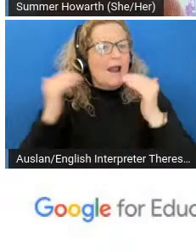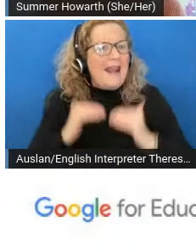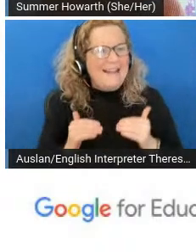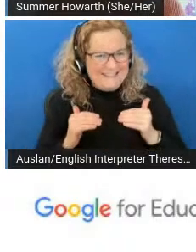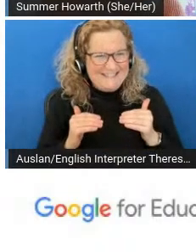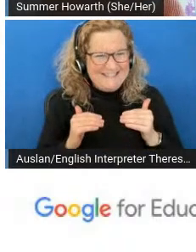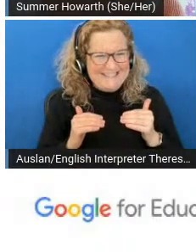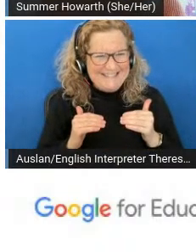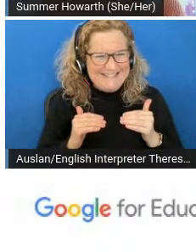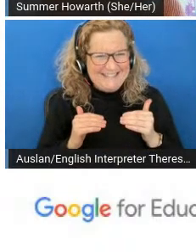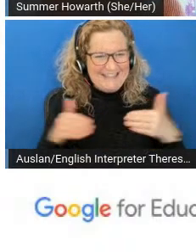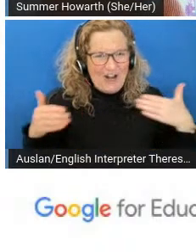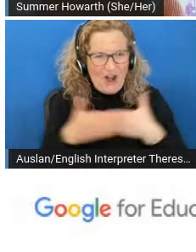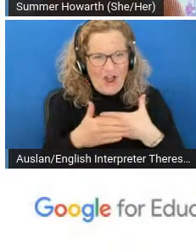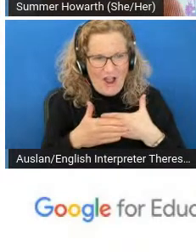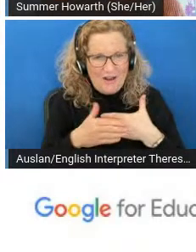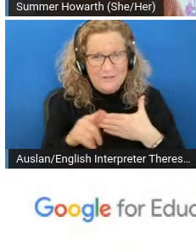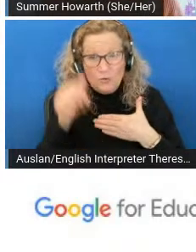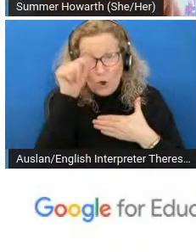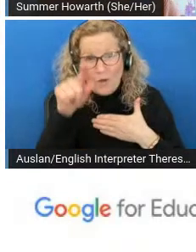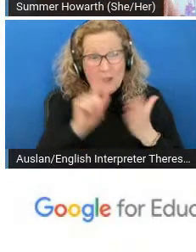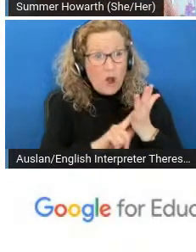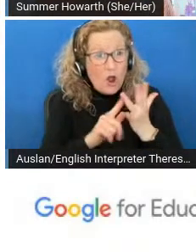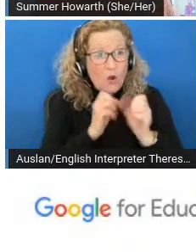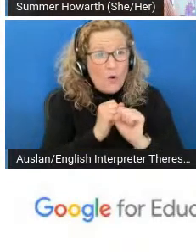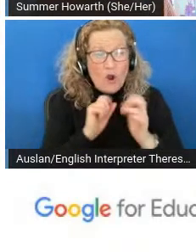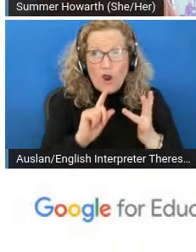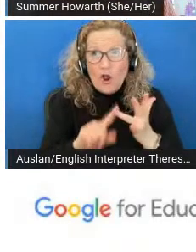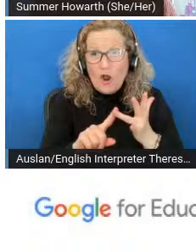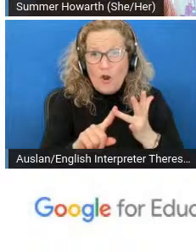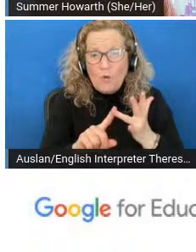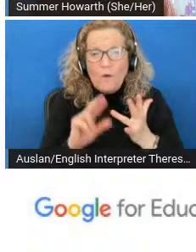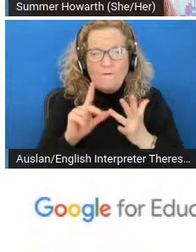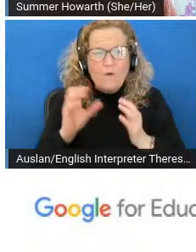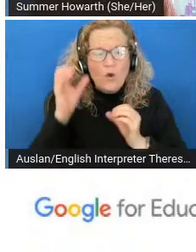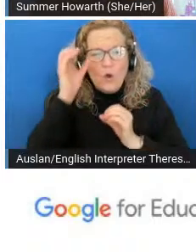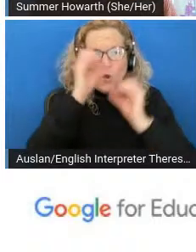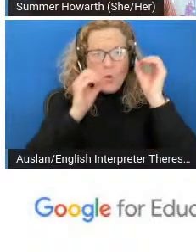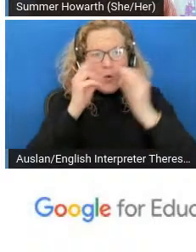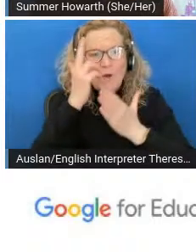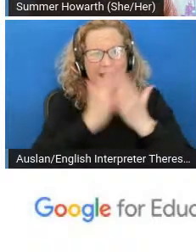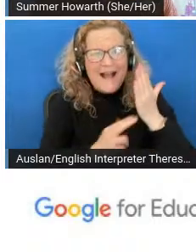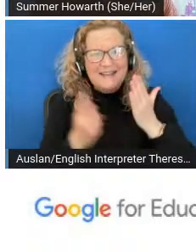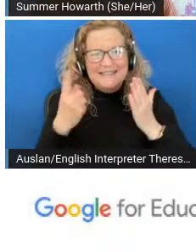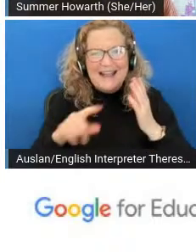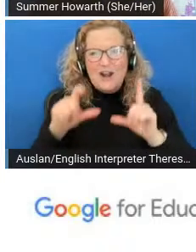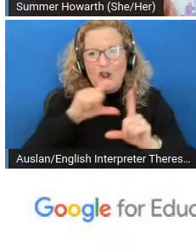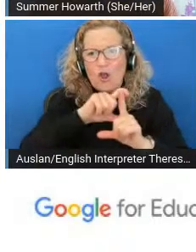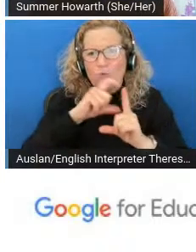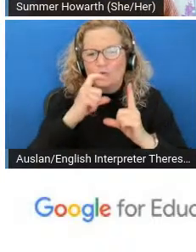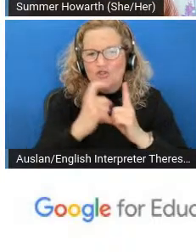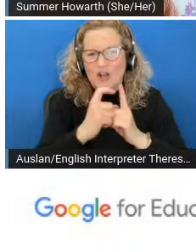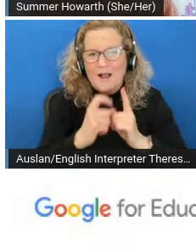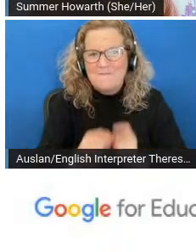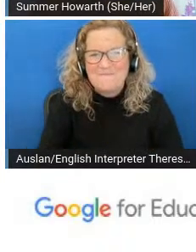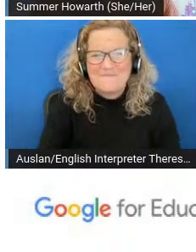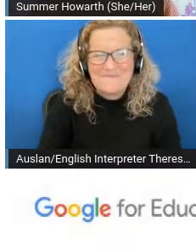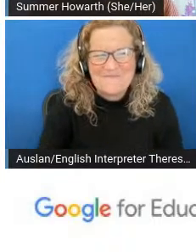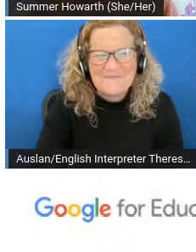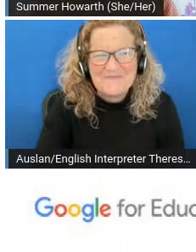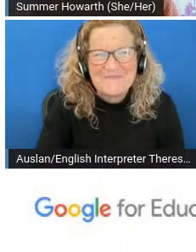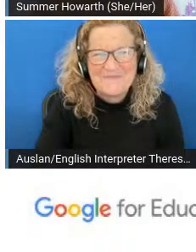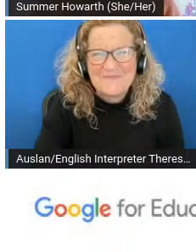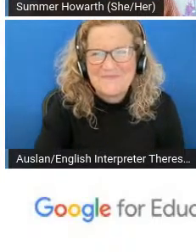And if you don't know this logo, this is the logo for Google Arts and Culture. And Google's mission has always been